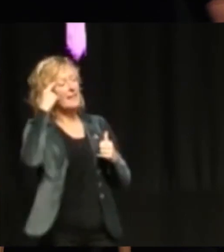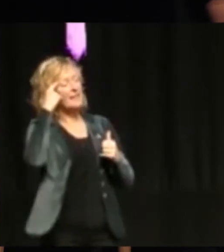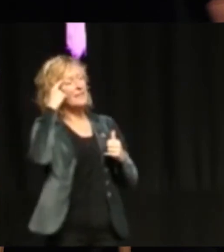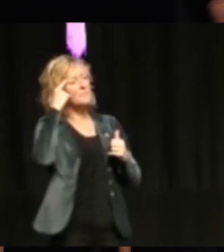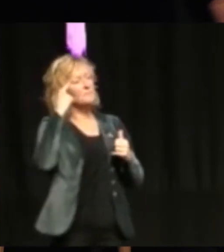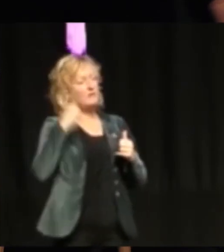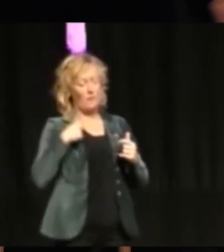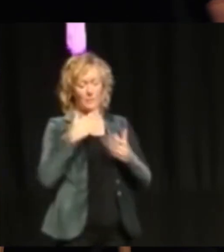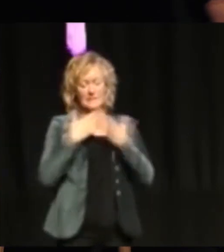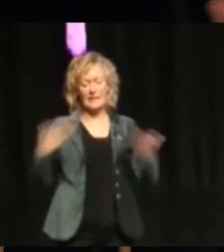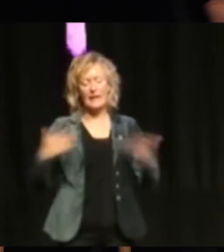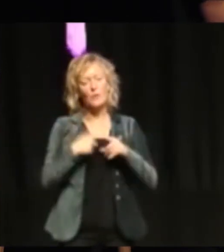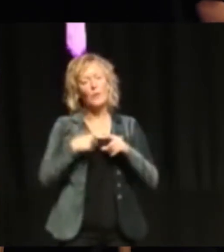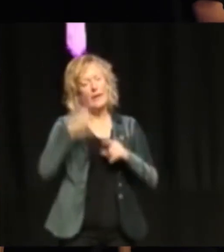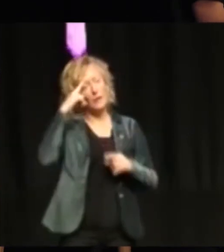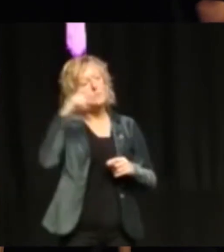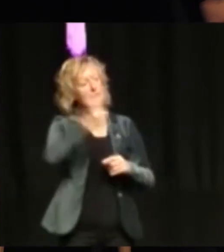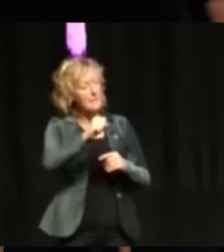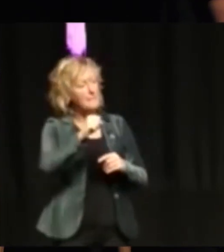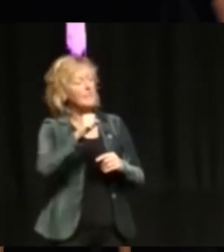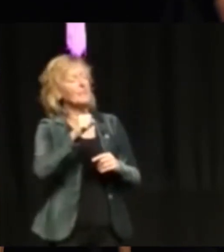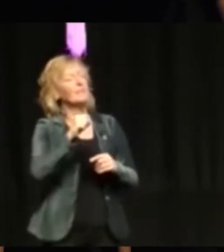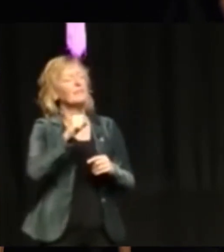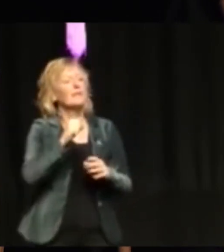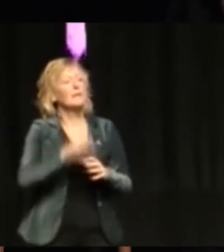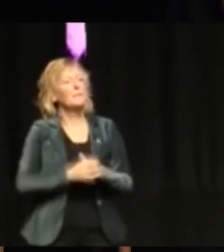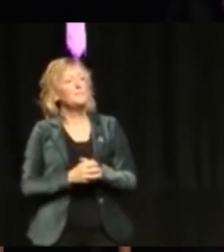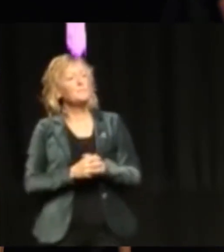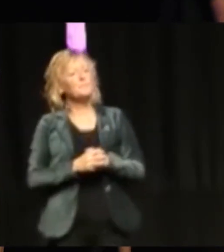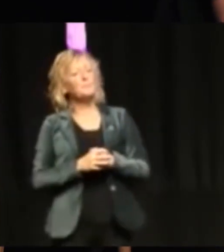I think really builds nicely on what you've been saying, but